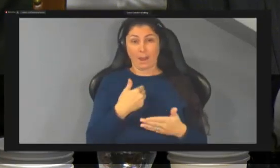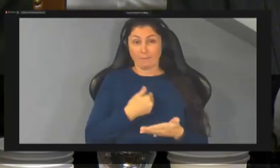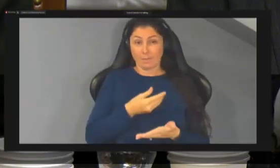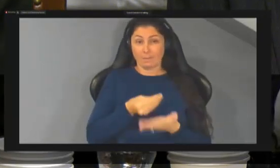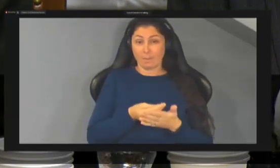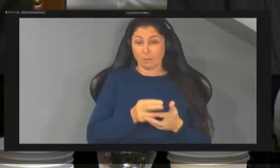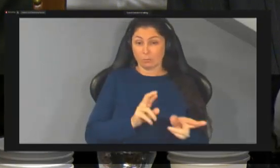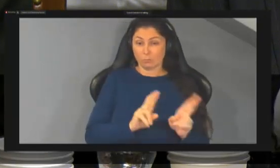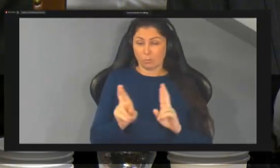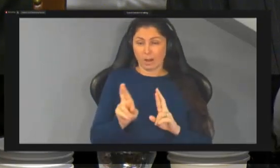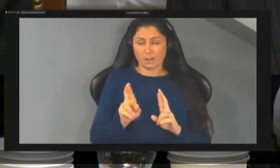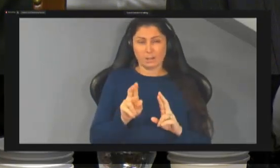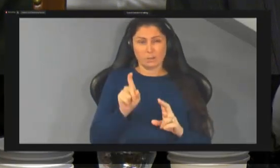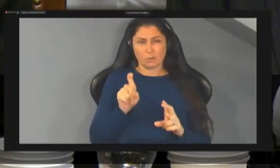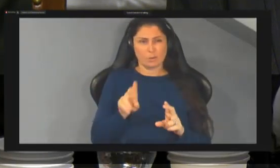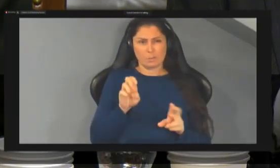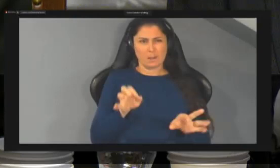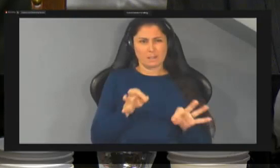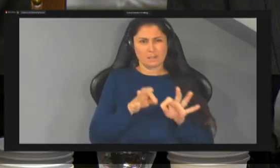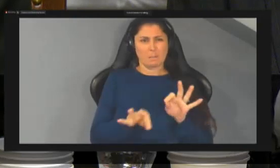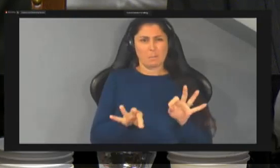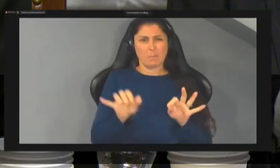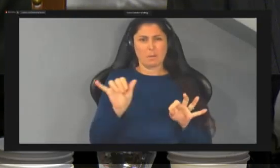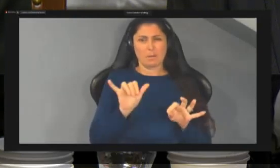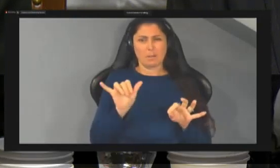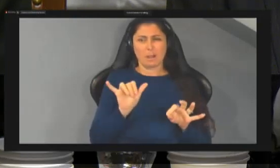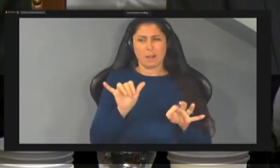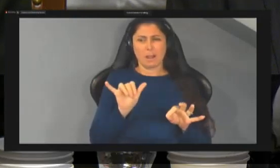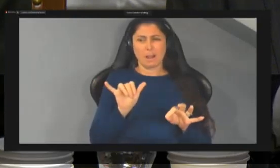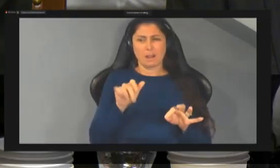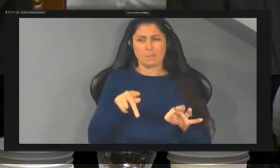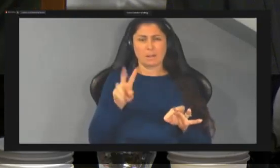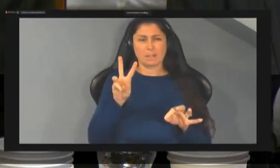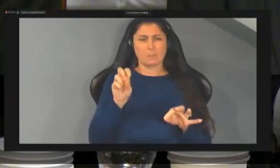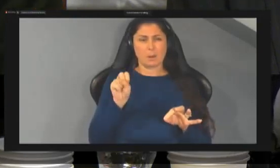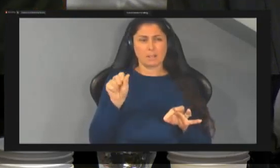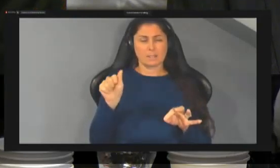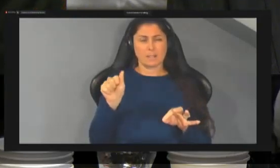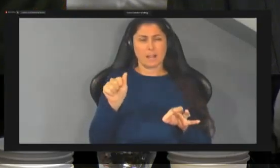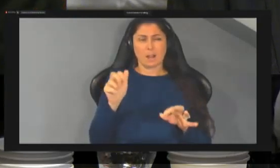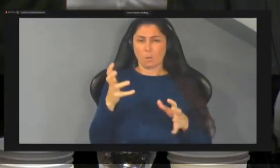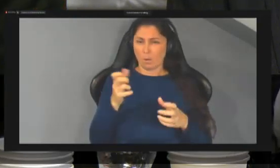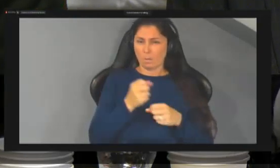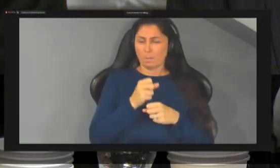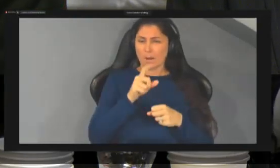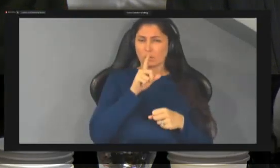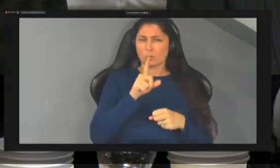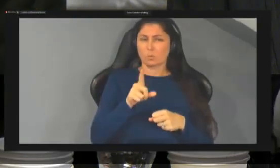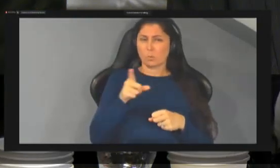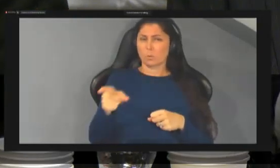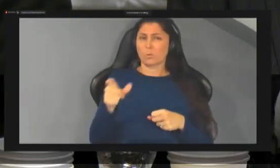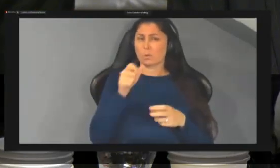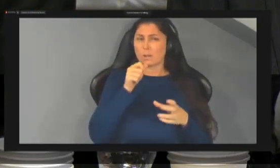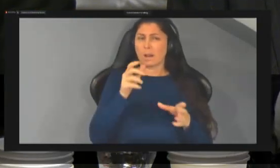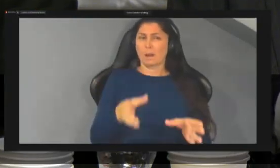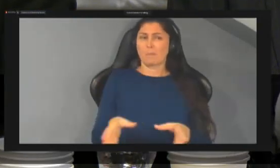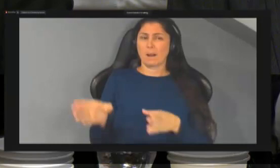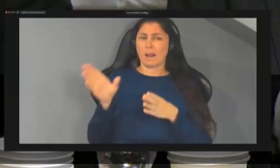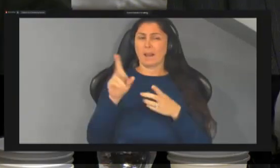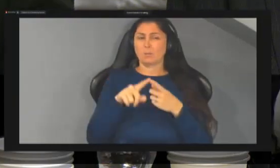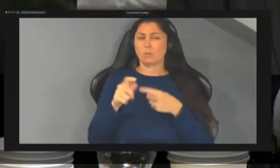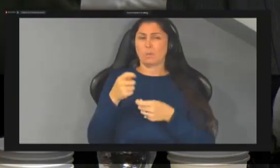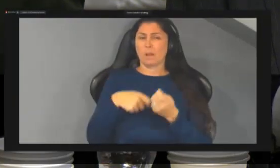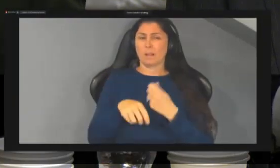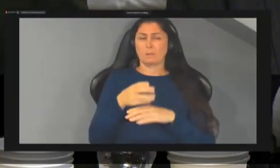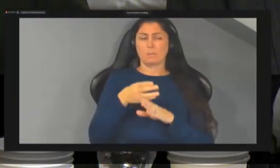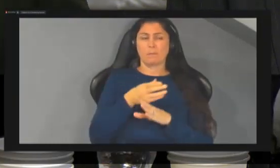I mean, shouldn't the simplest thing be like, PWSA, we just want to make sure you're not planning to replace these lines before we go digging the